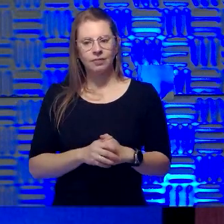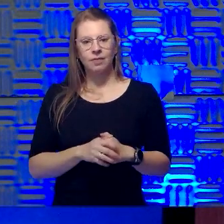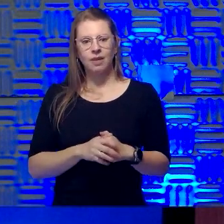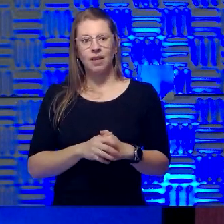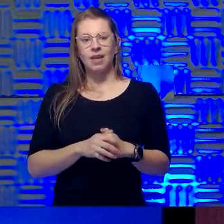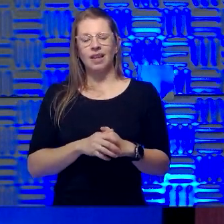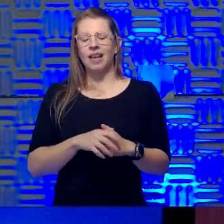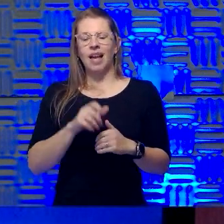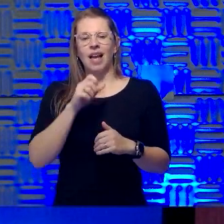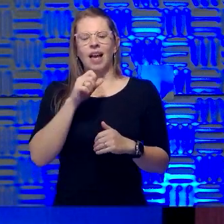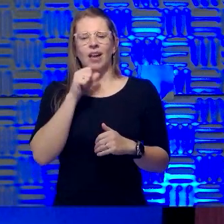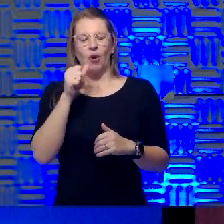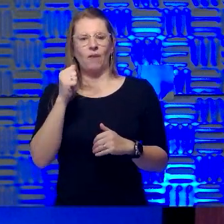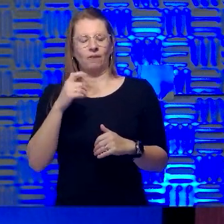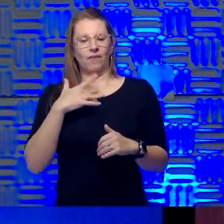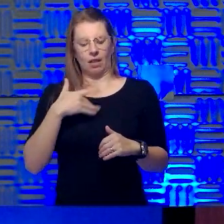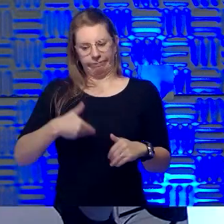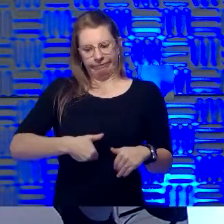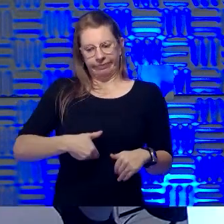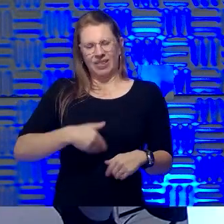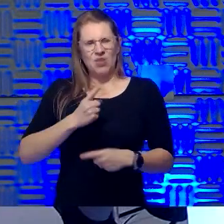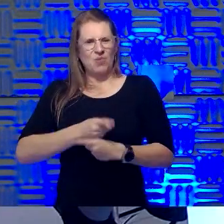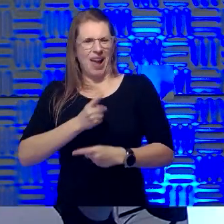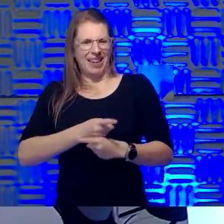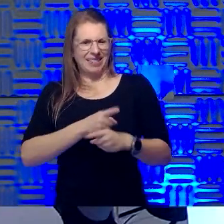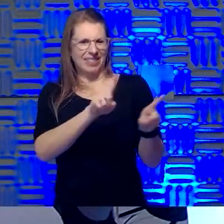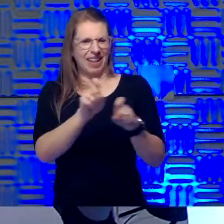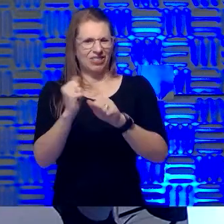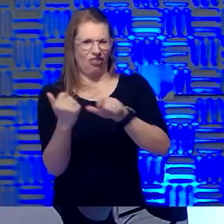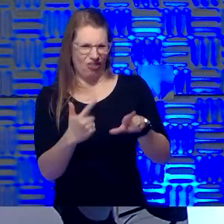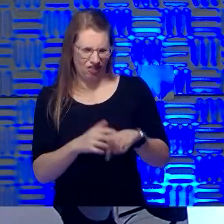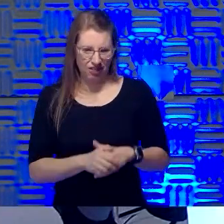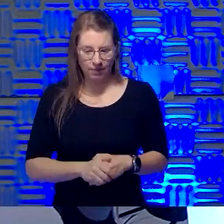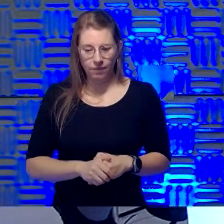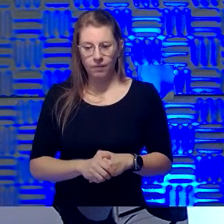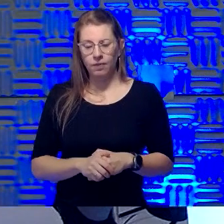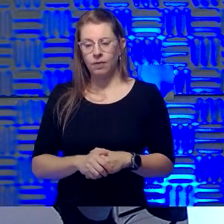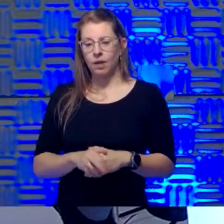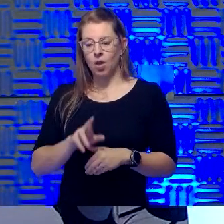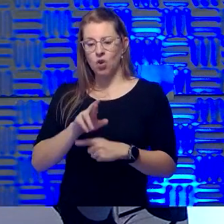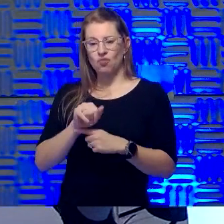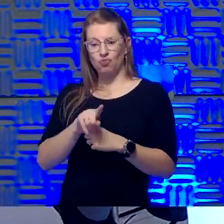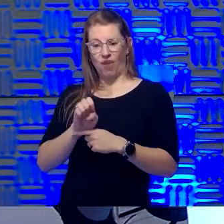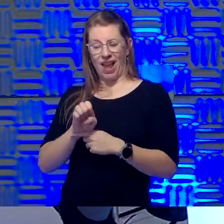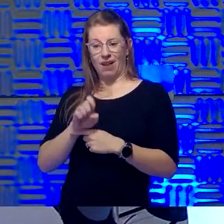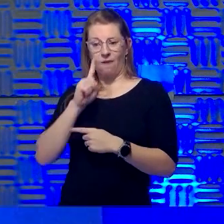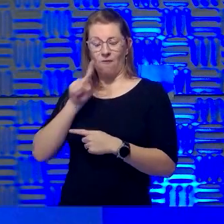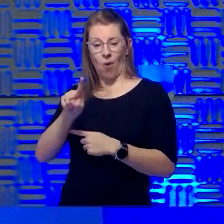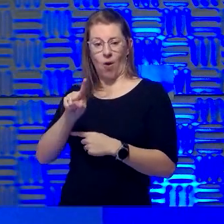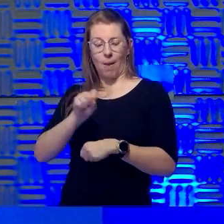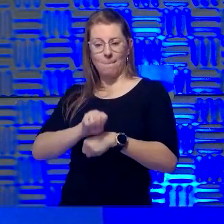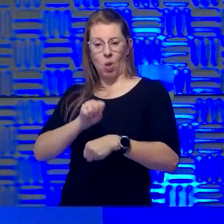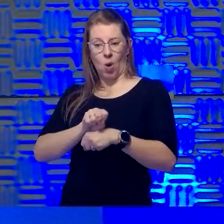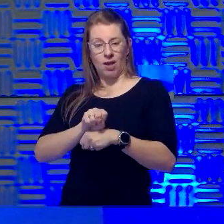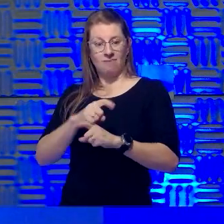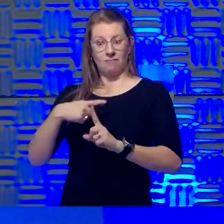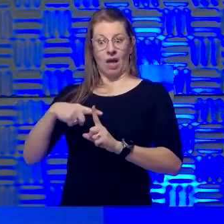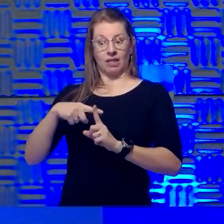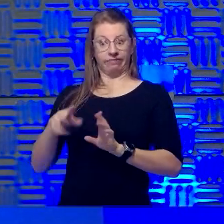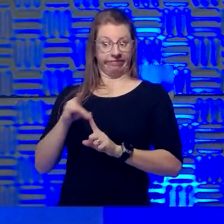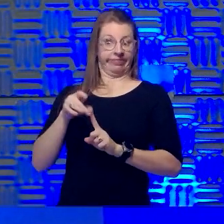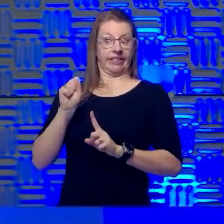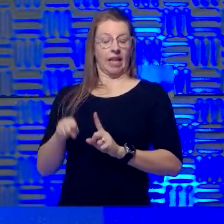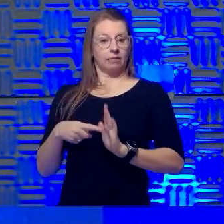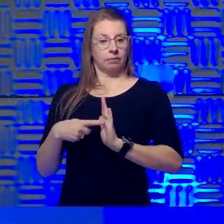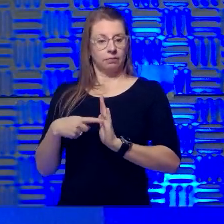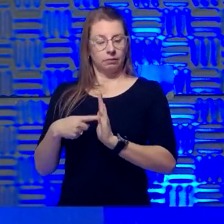thing to do, just as my own personal thought, I guess. But, yeah, and we understand our rate of employee positivity is the same or lower than the community spread